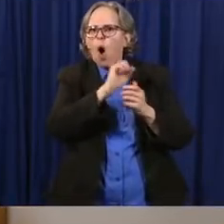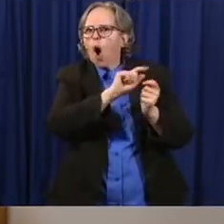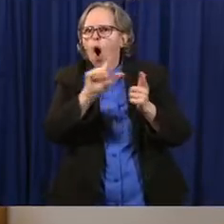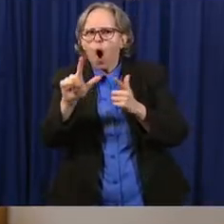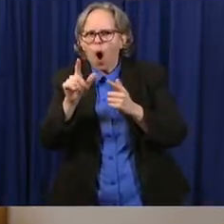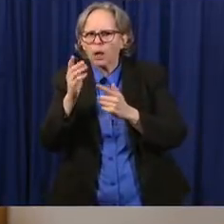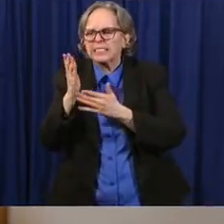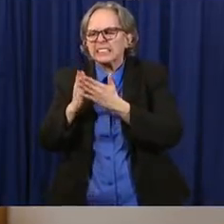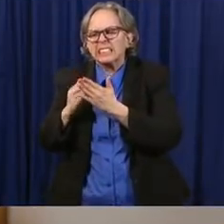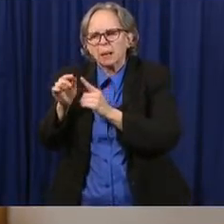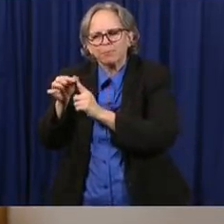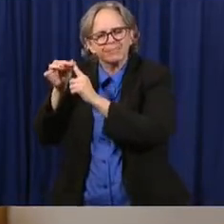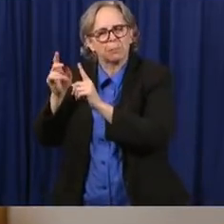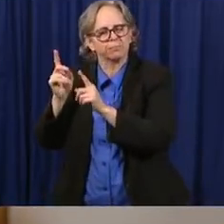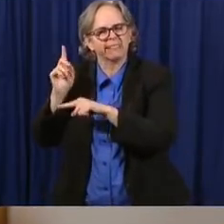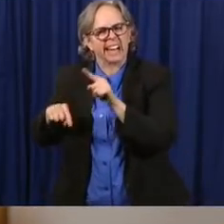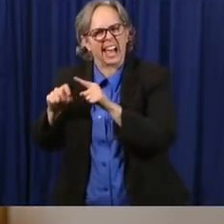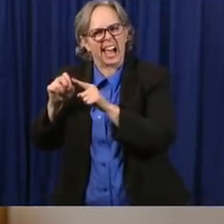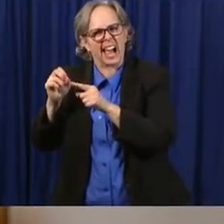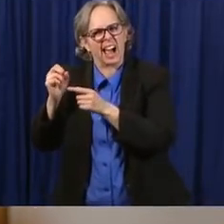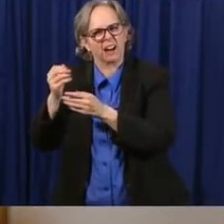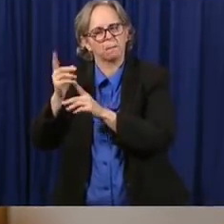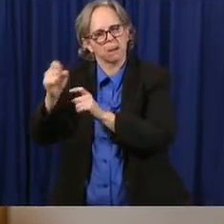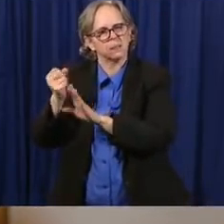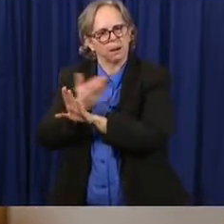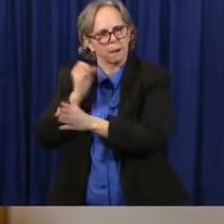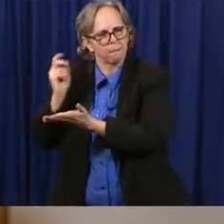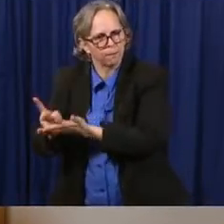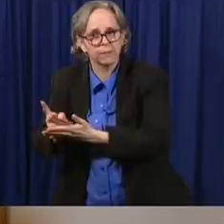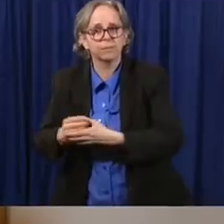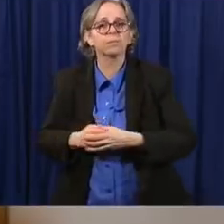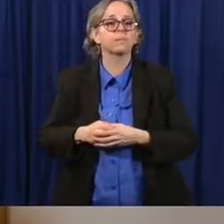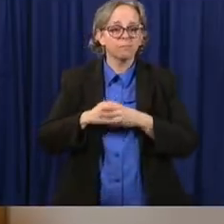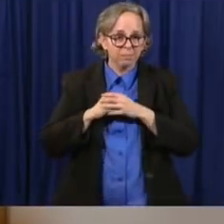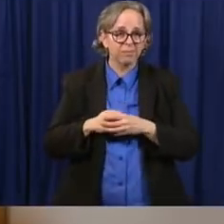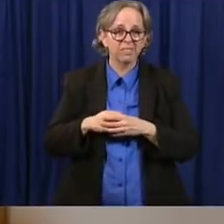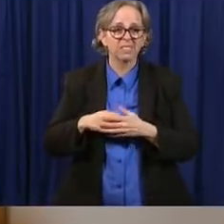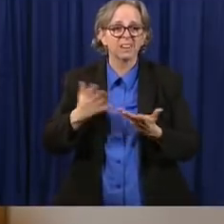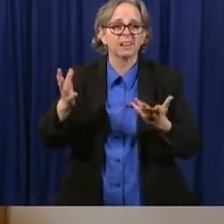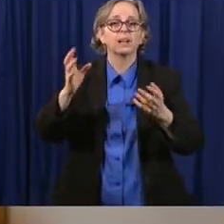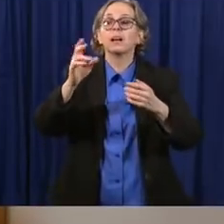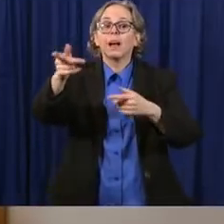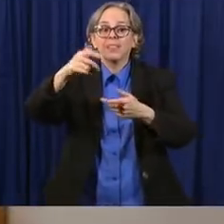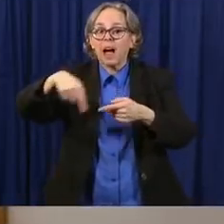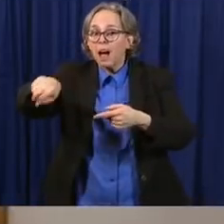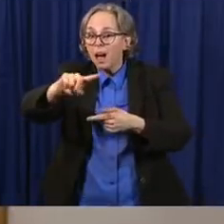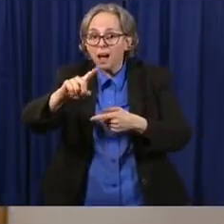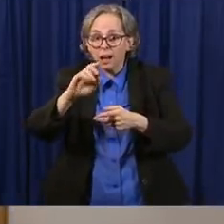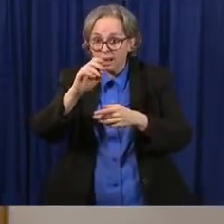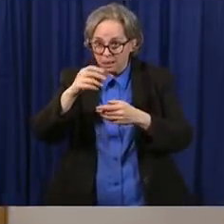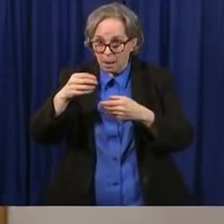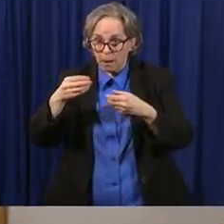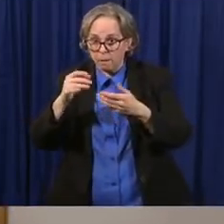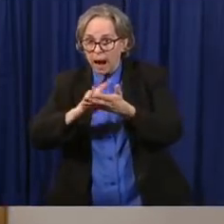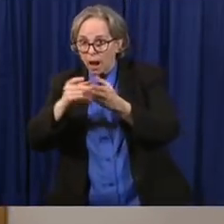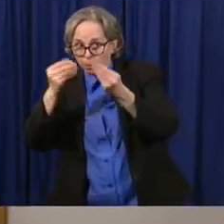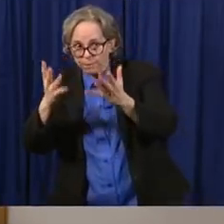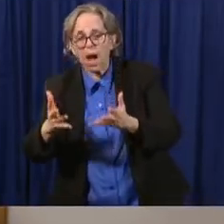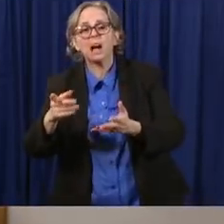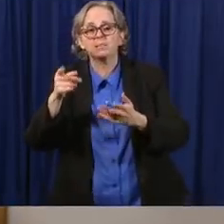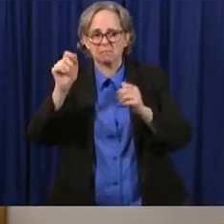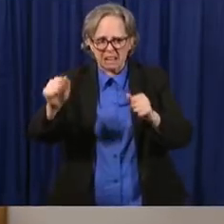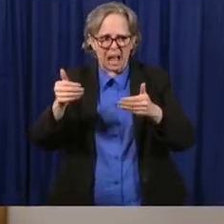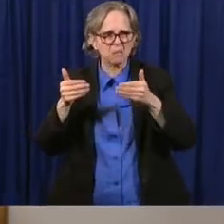and other providers without prior authorization by a managed care plan are using clinical judgment to determine if something is a medical